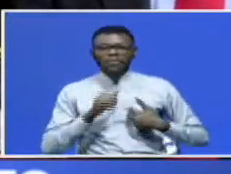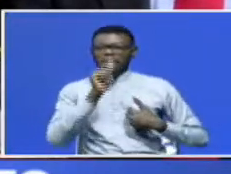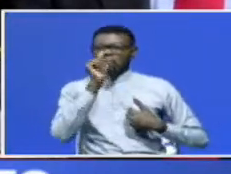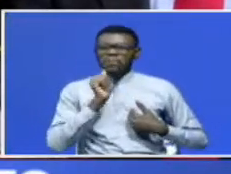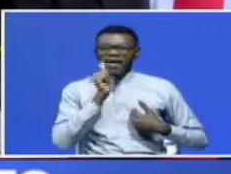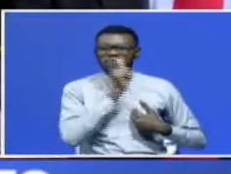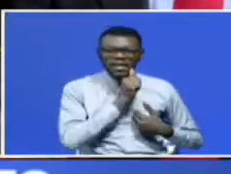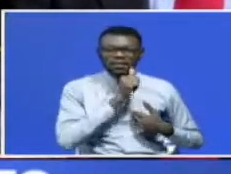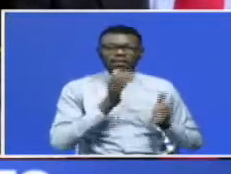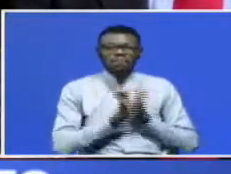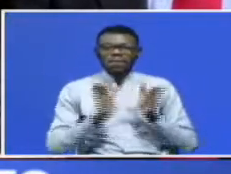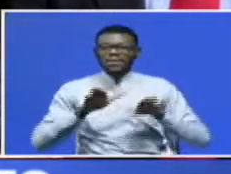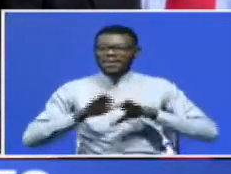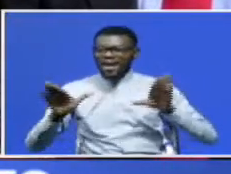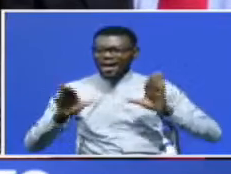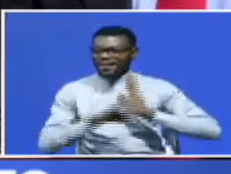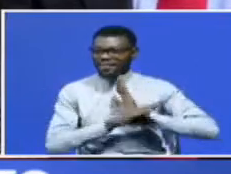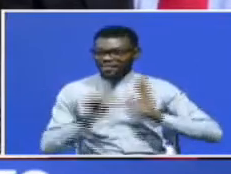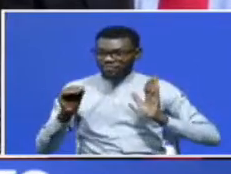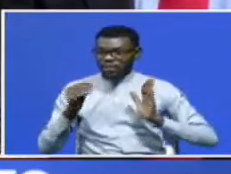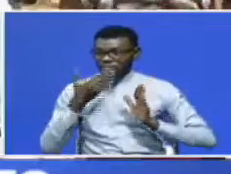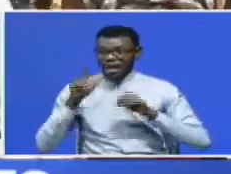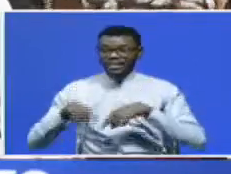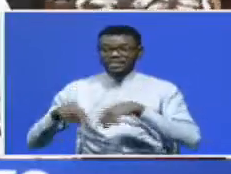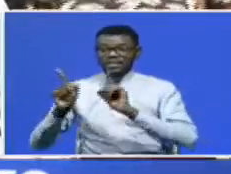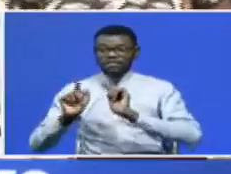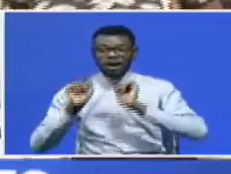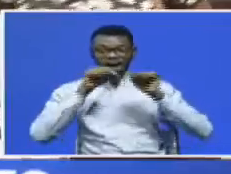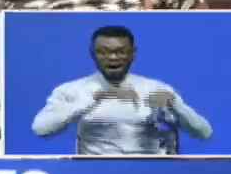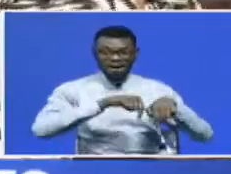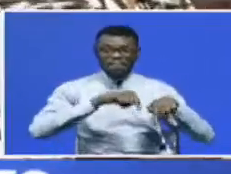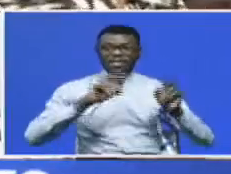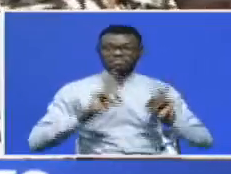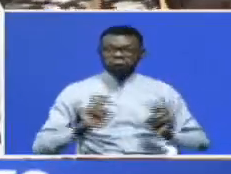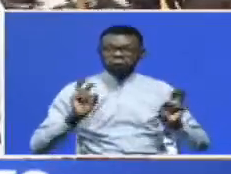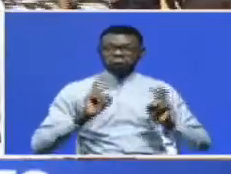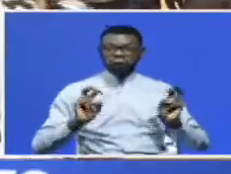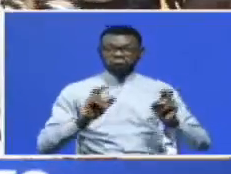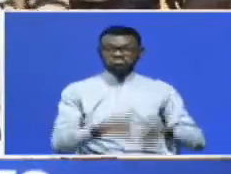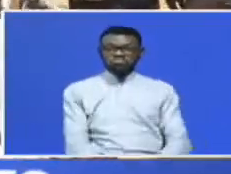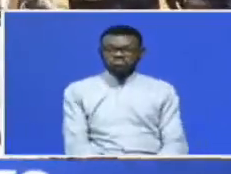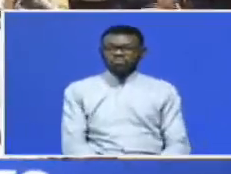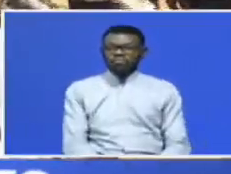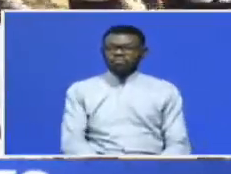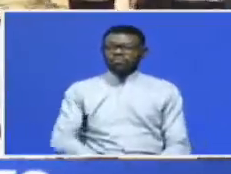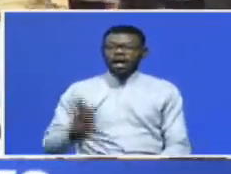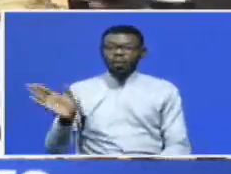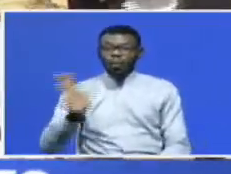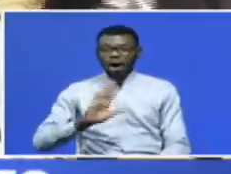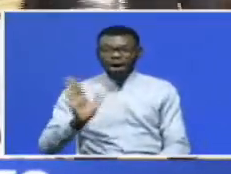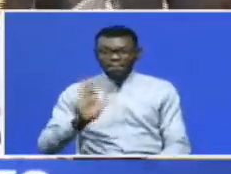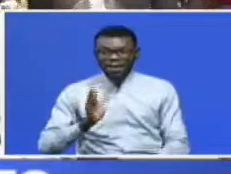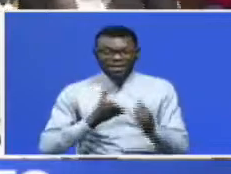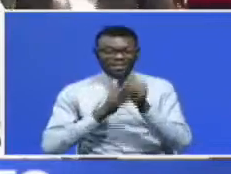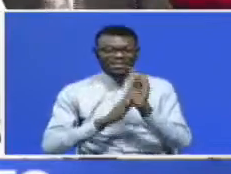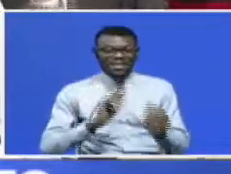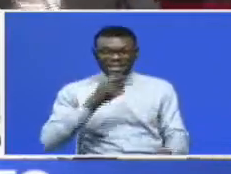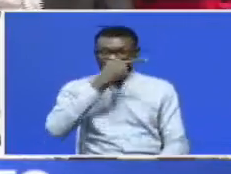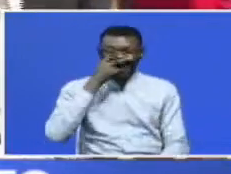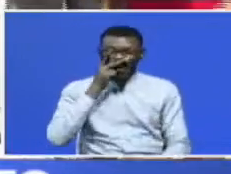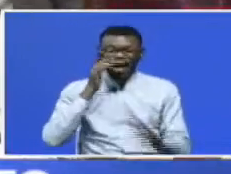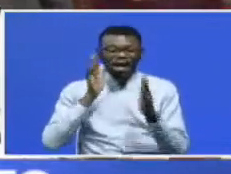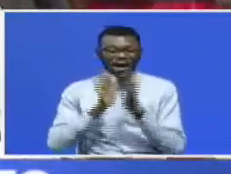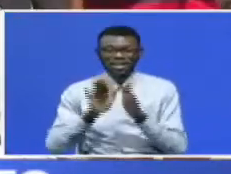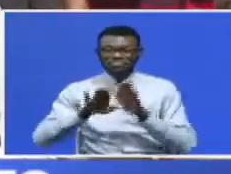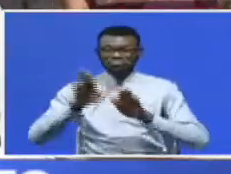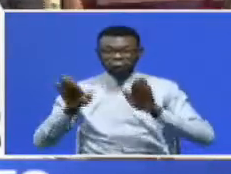land, to offer himself for investigation. Gloves are off as Wiper leader Kalonzo Musyoka and Deputy President